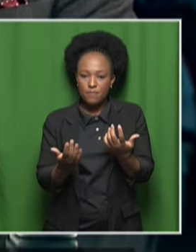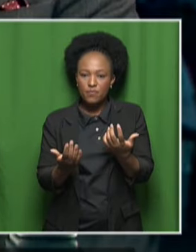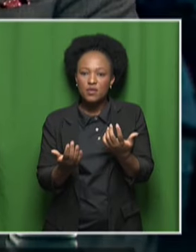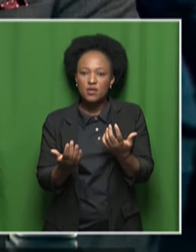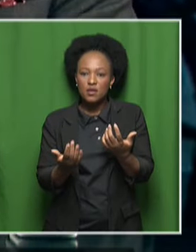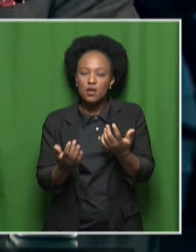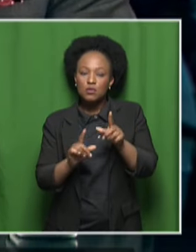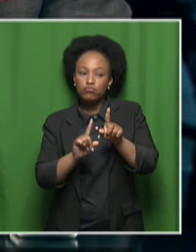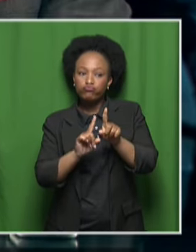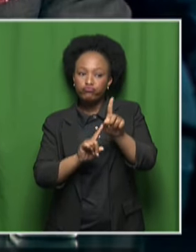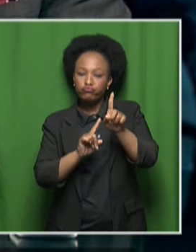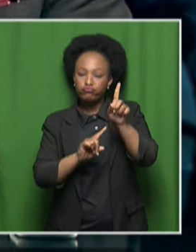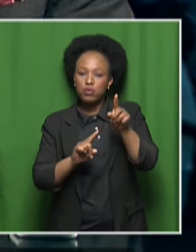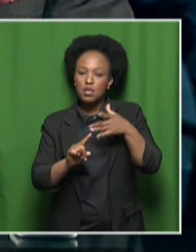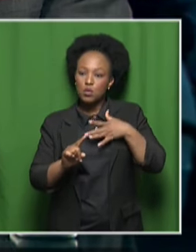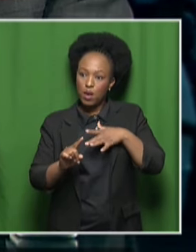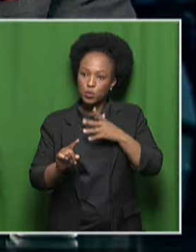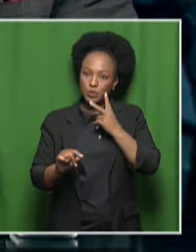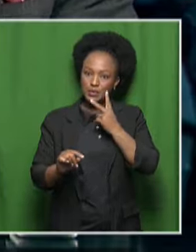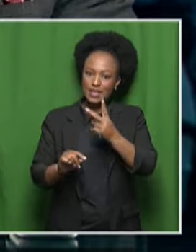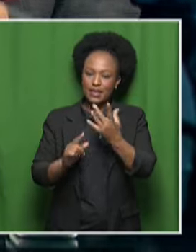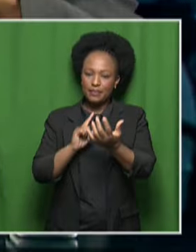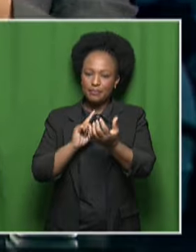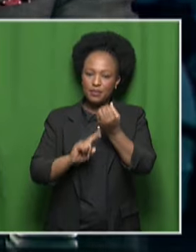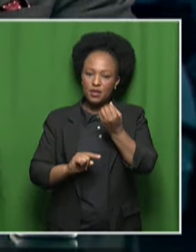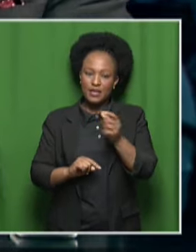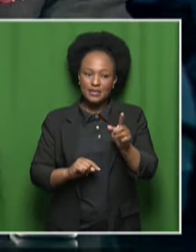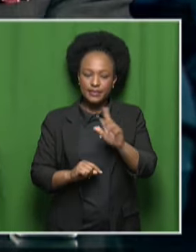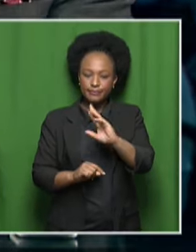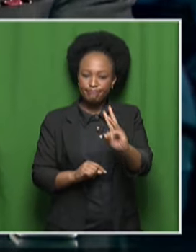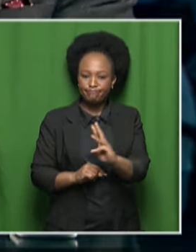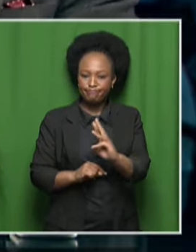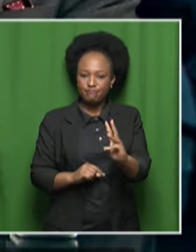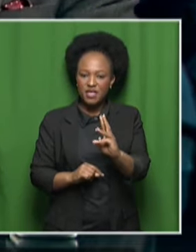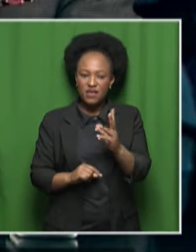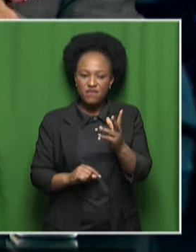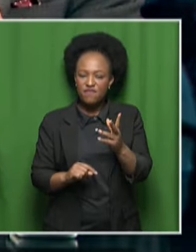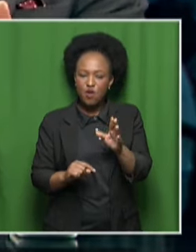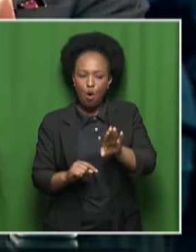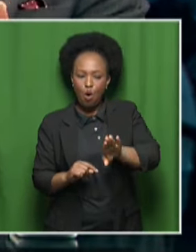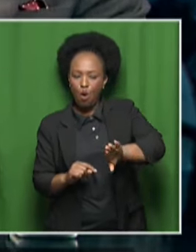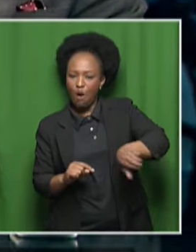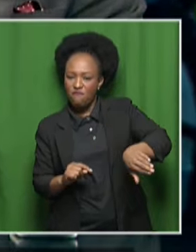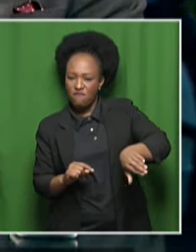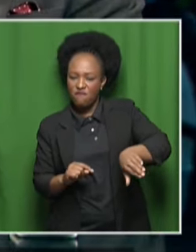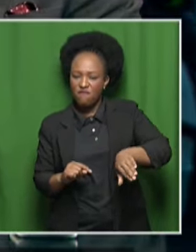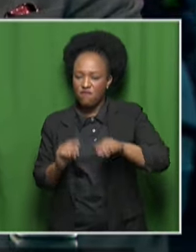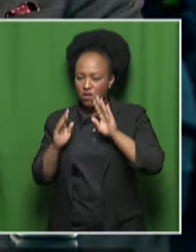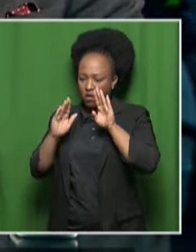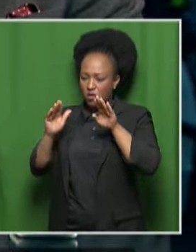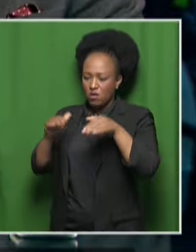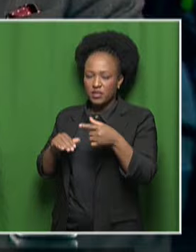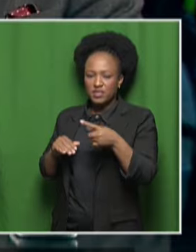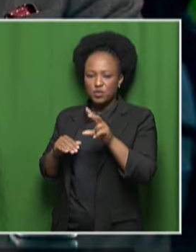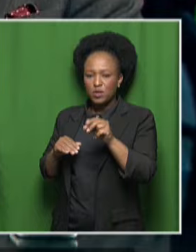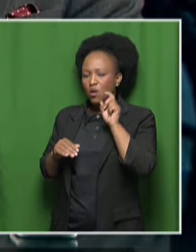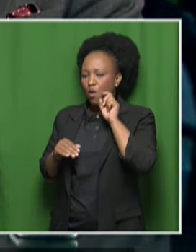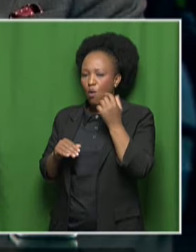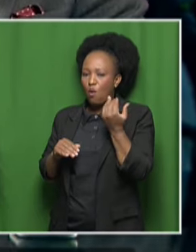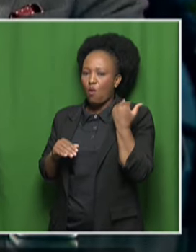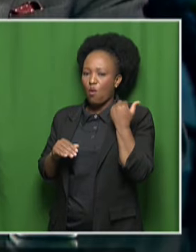economic prosperity that you want that to imbue. She's warning that if you then cut out all those elements and return to the G20 of old, you then